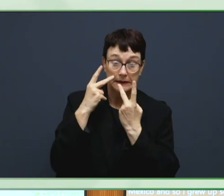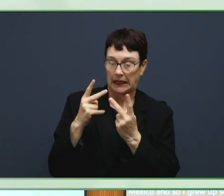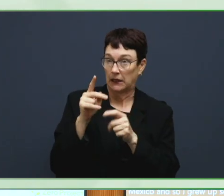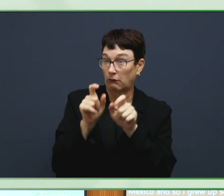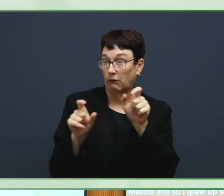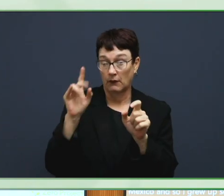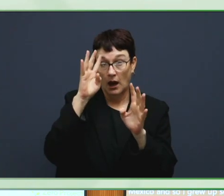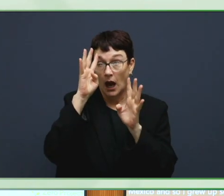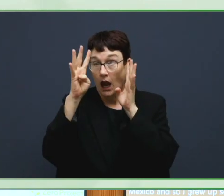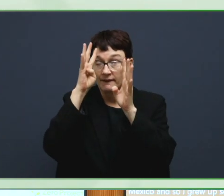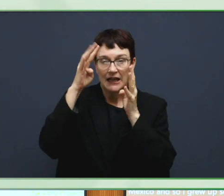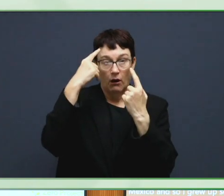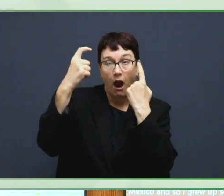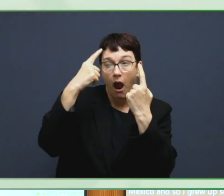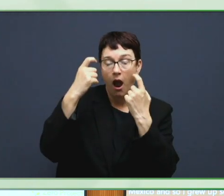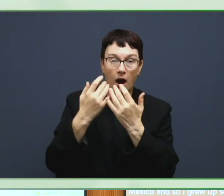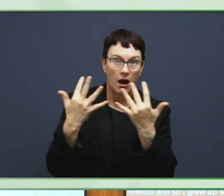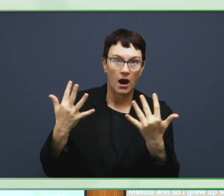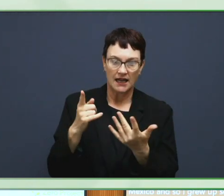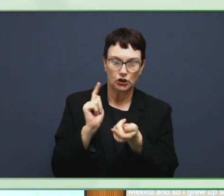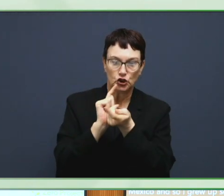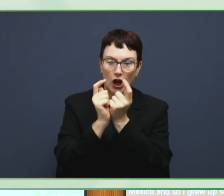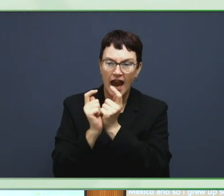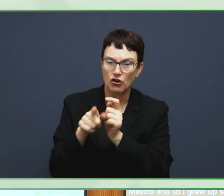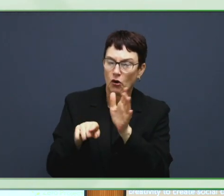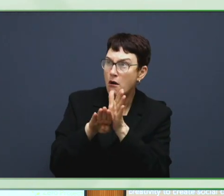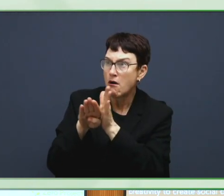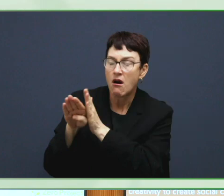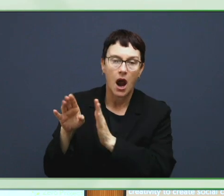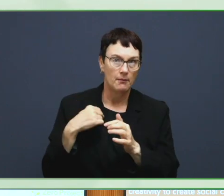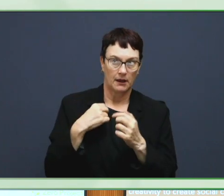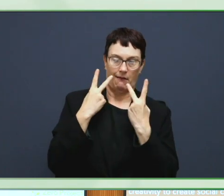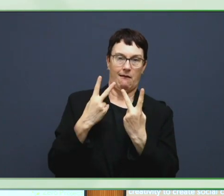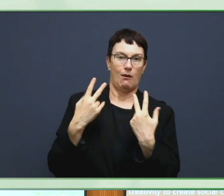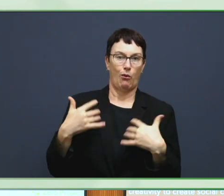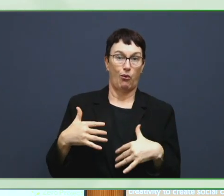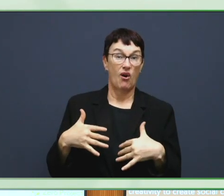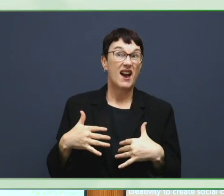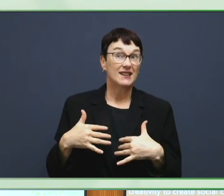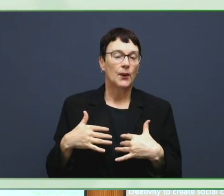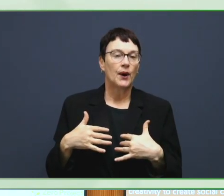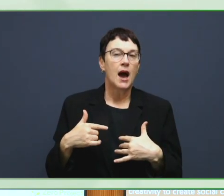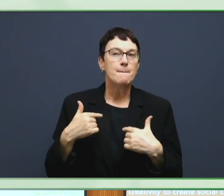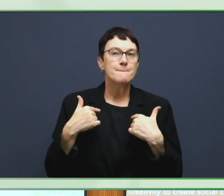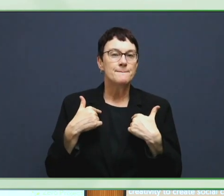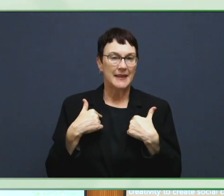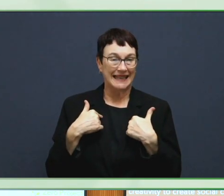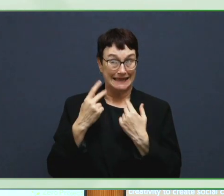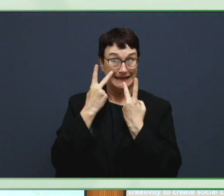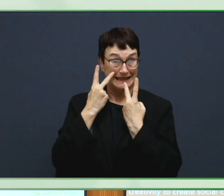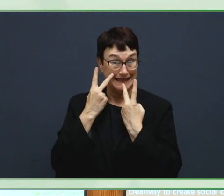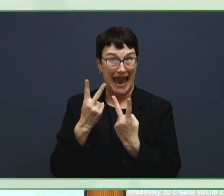change. And on the flip side, as a person with a disability, I also saw how we as disabled